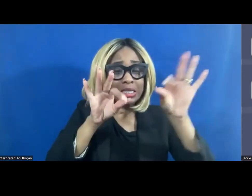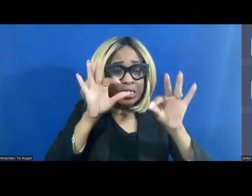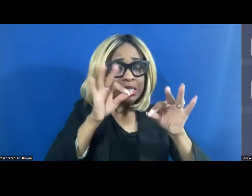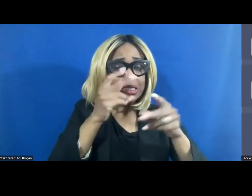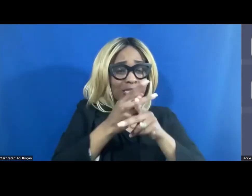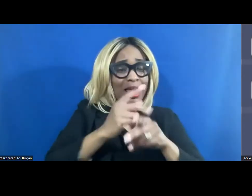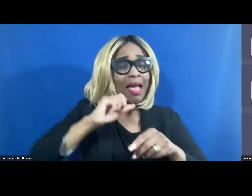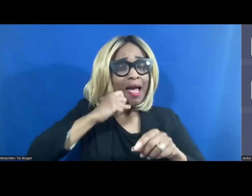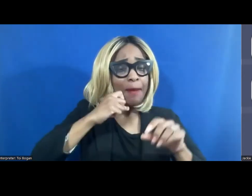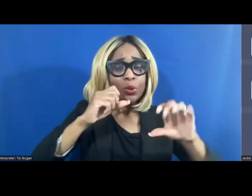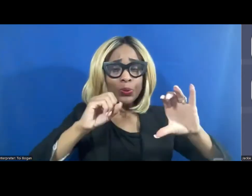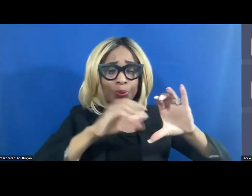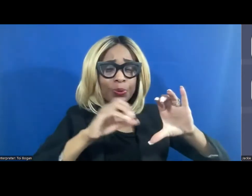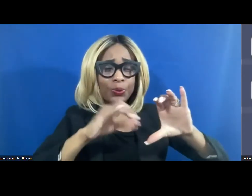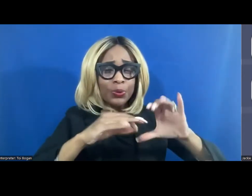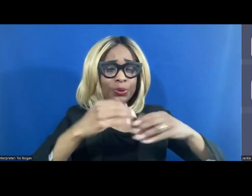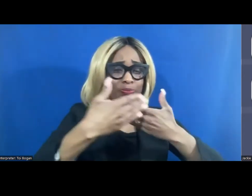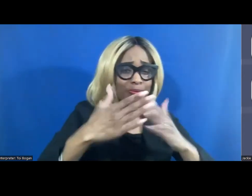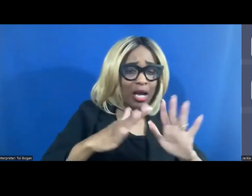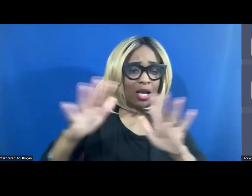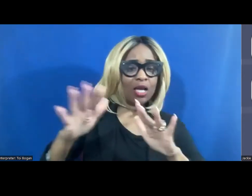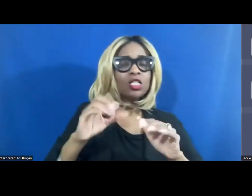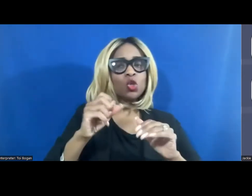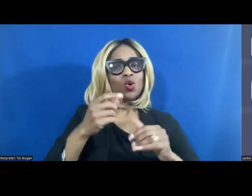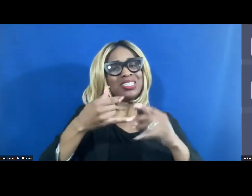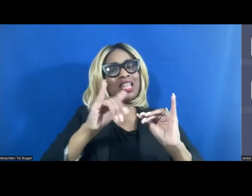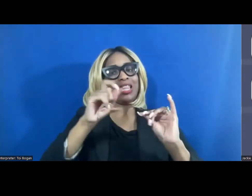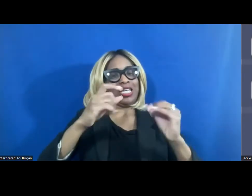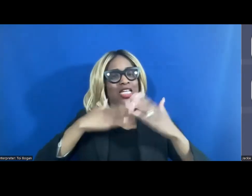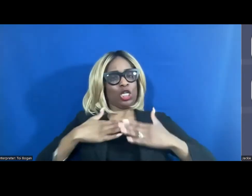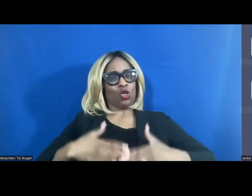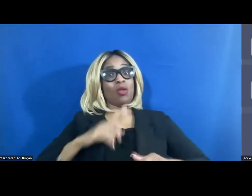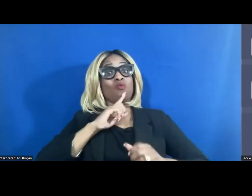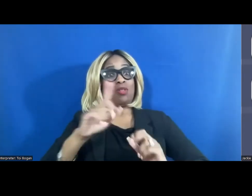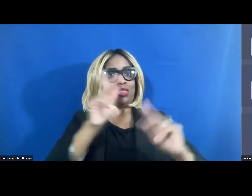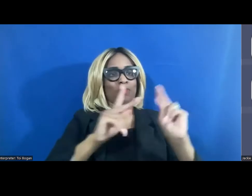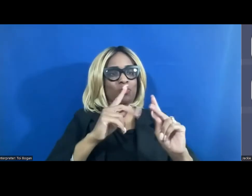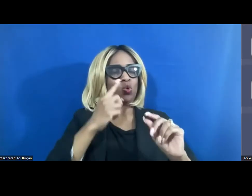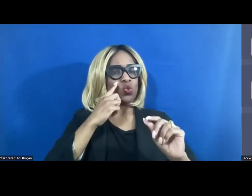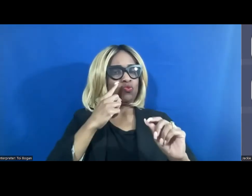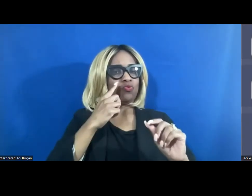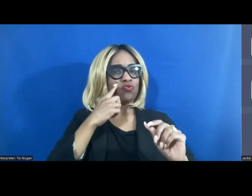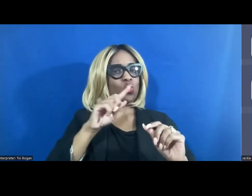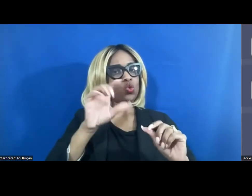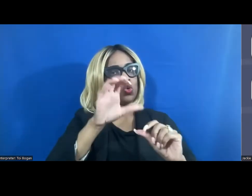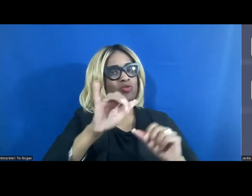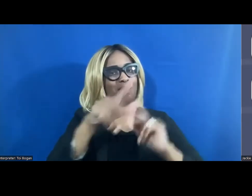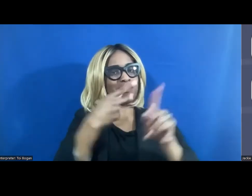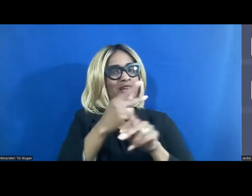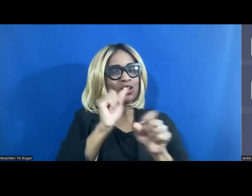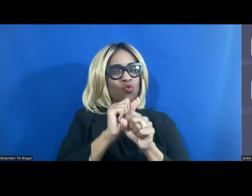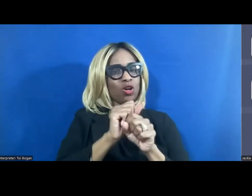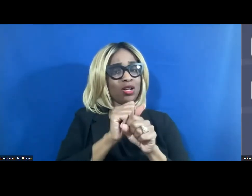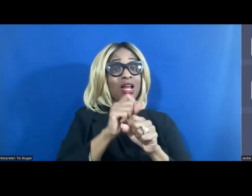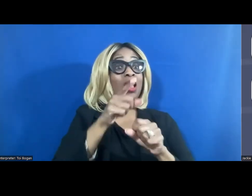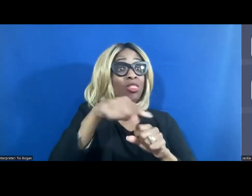have a need for humans to also be doing that work. And that these humans are not just another piece of farm